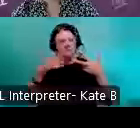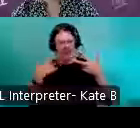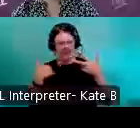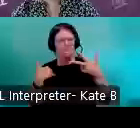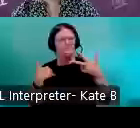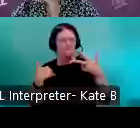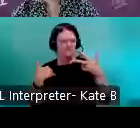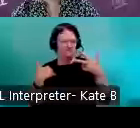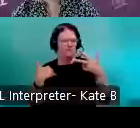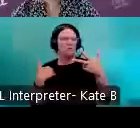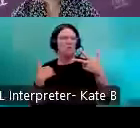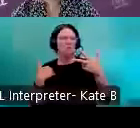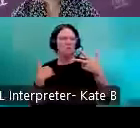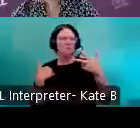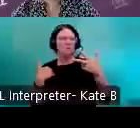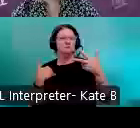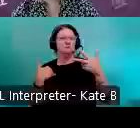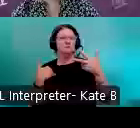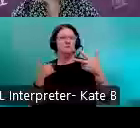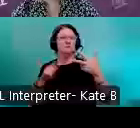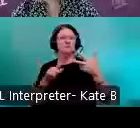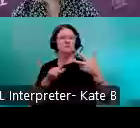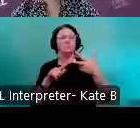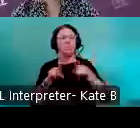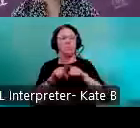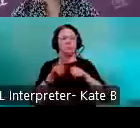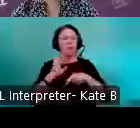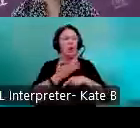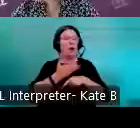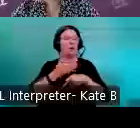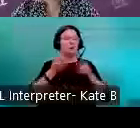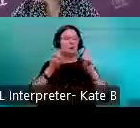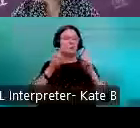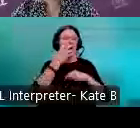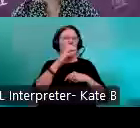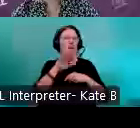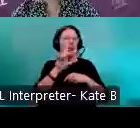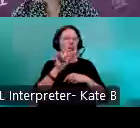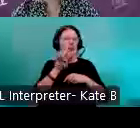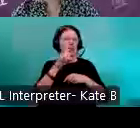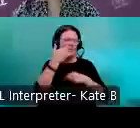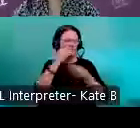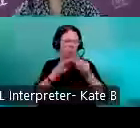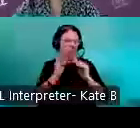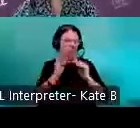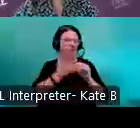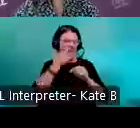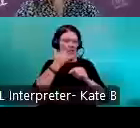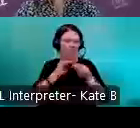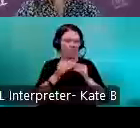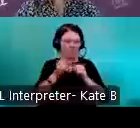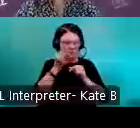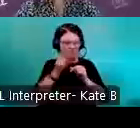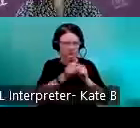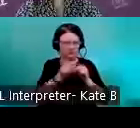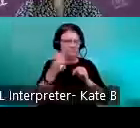to. I referred to earlier our hotline for anybody who has a question about the